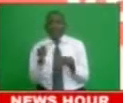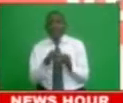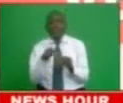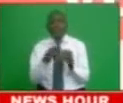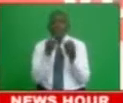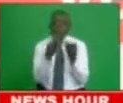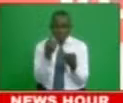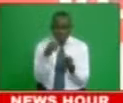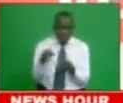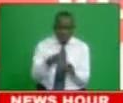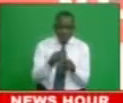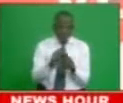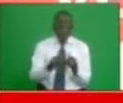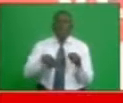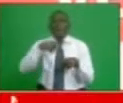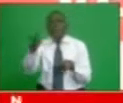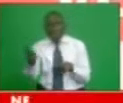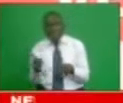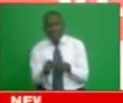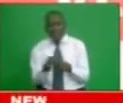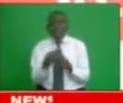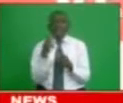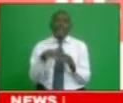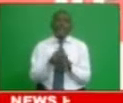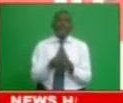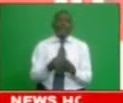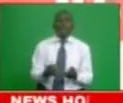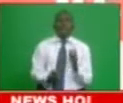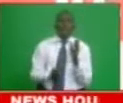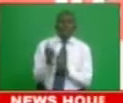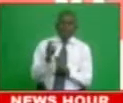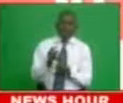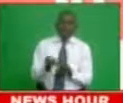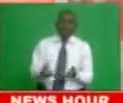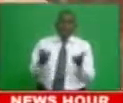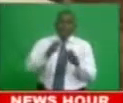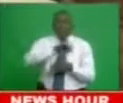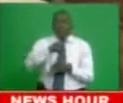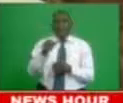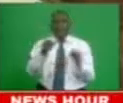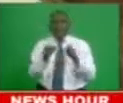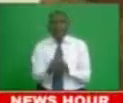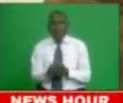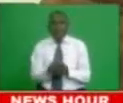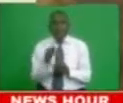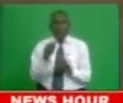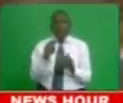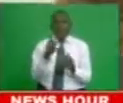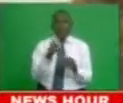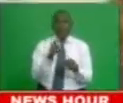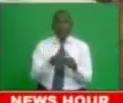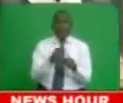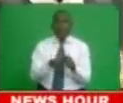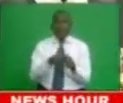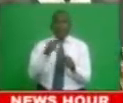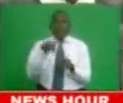information for them to also go out there and then see to the development and promotion of parasports. This is the fourth time